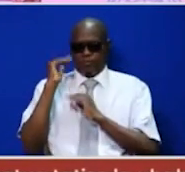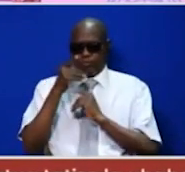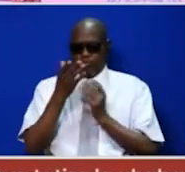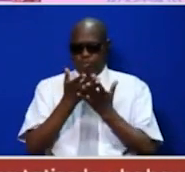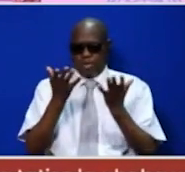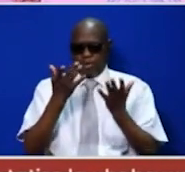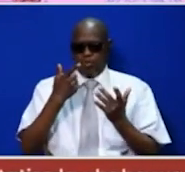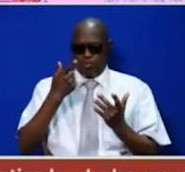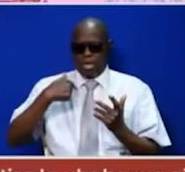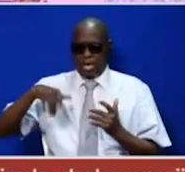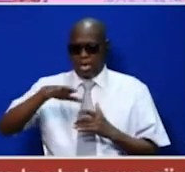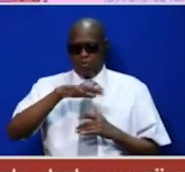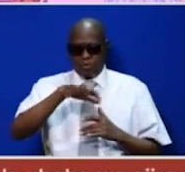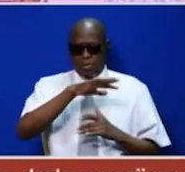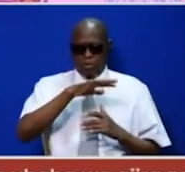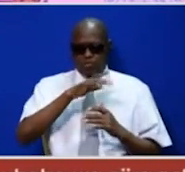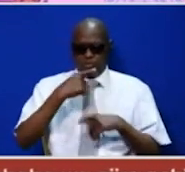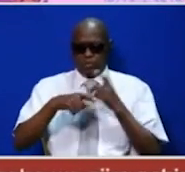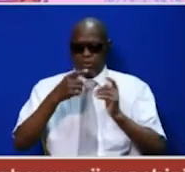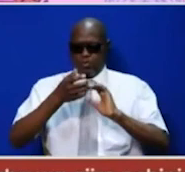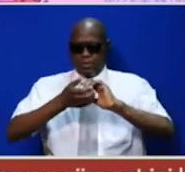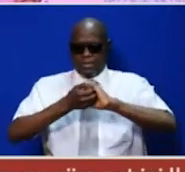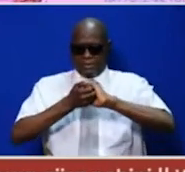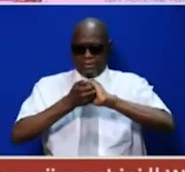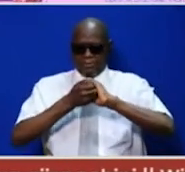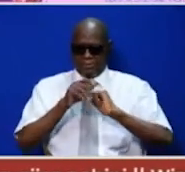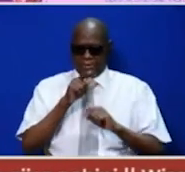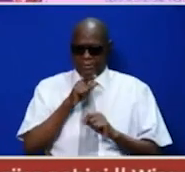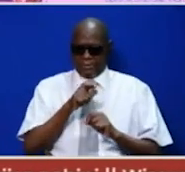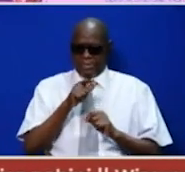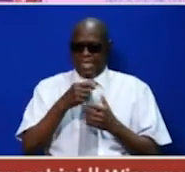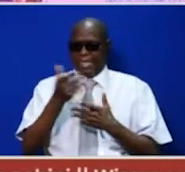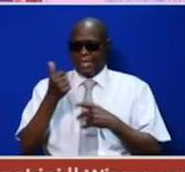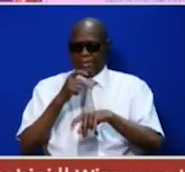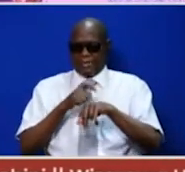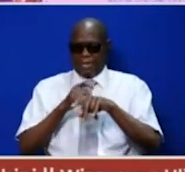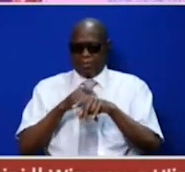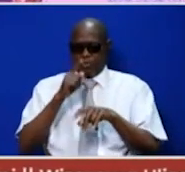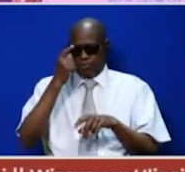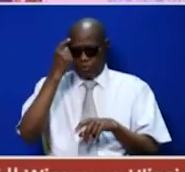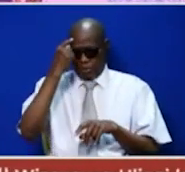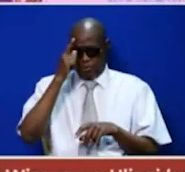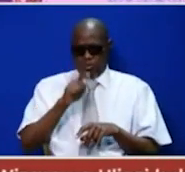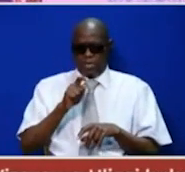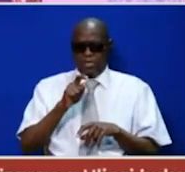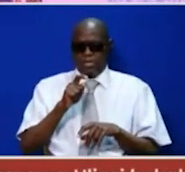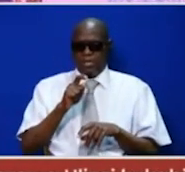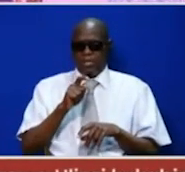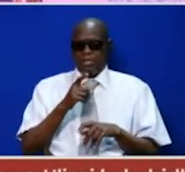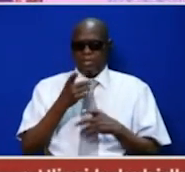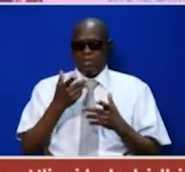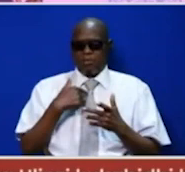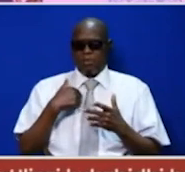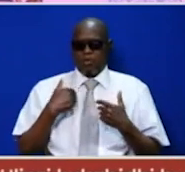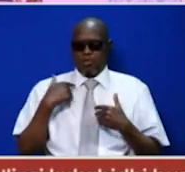around. We'll continue with these engagements. And whenever you think that you need to have me around, I'm